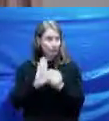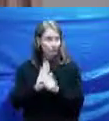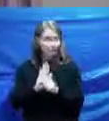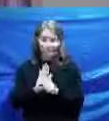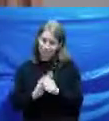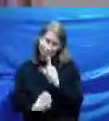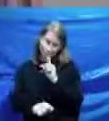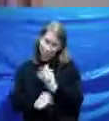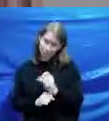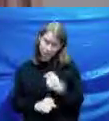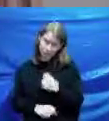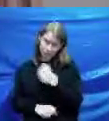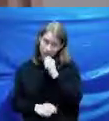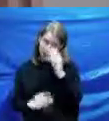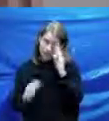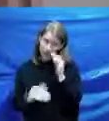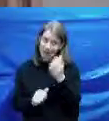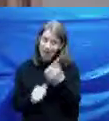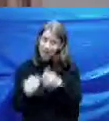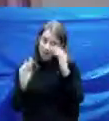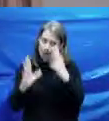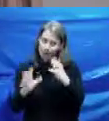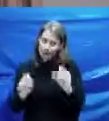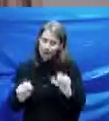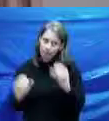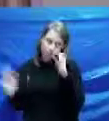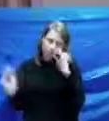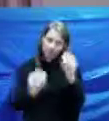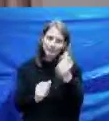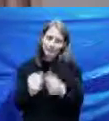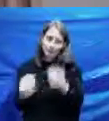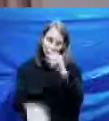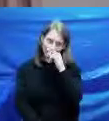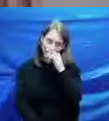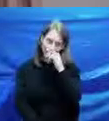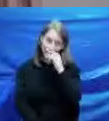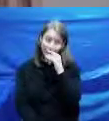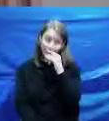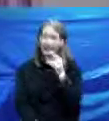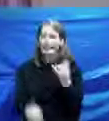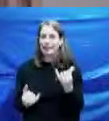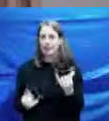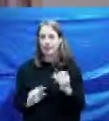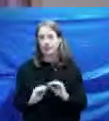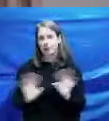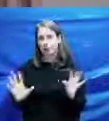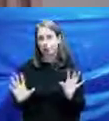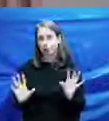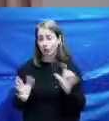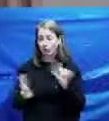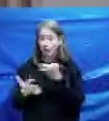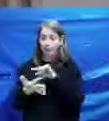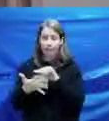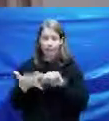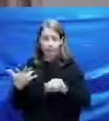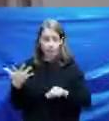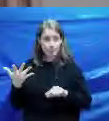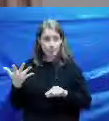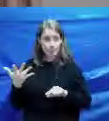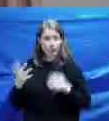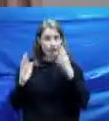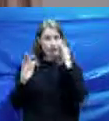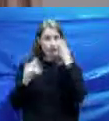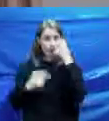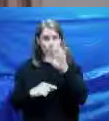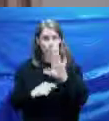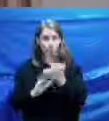every teacher to teach every kid all of those expectations. Now, we are very clear. These are the expectations at your grade. If